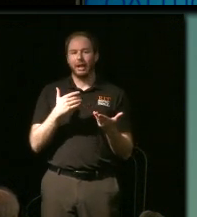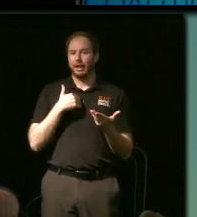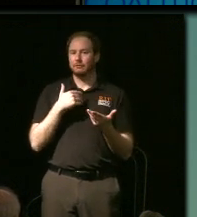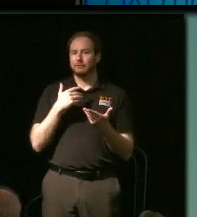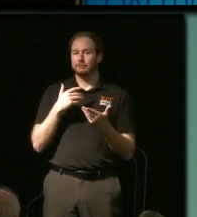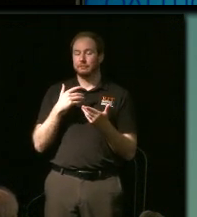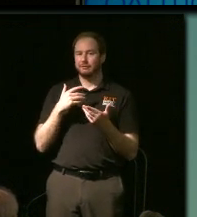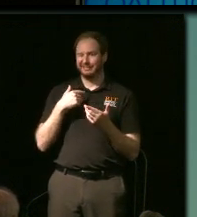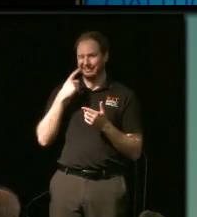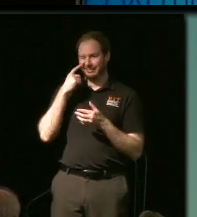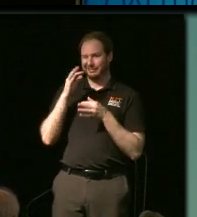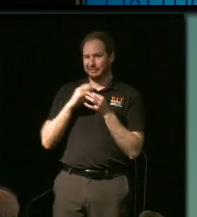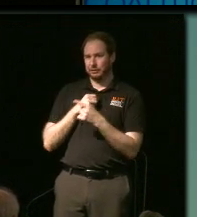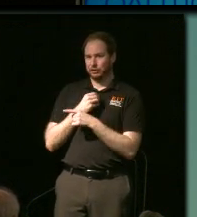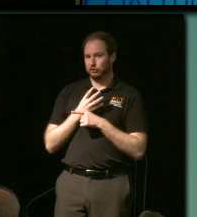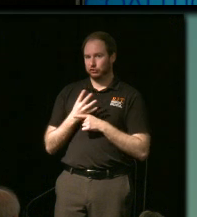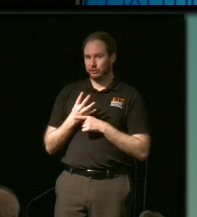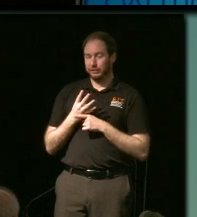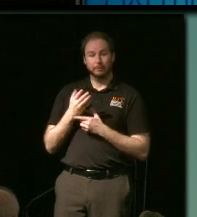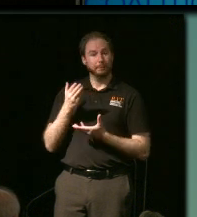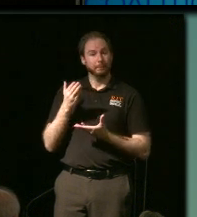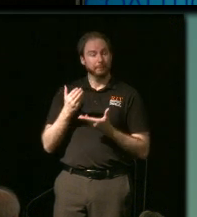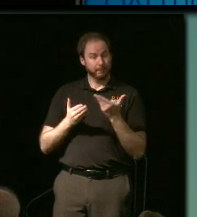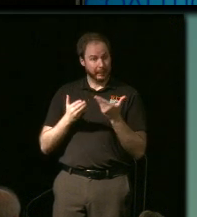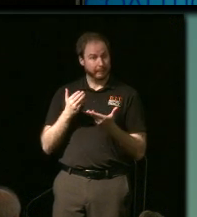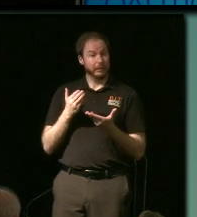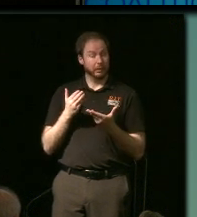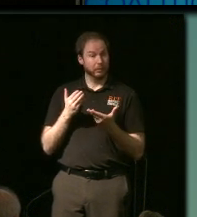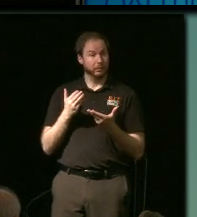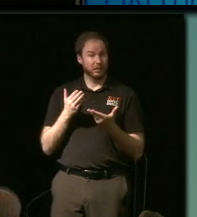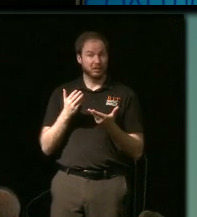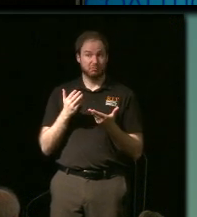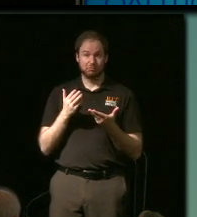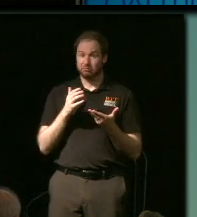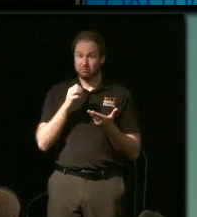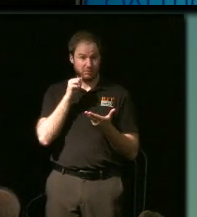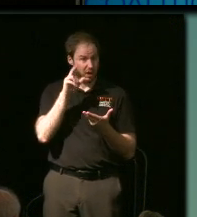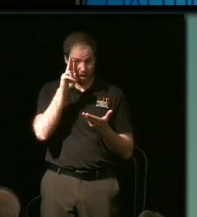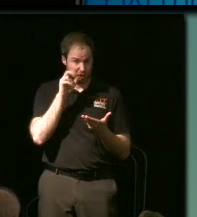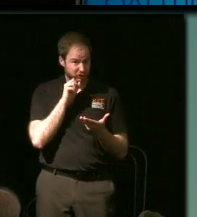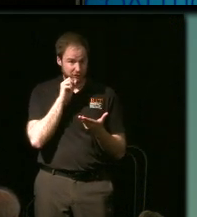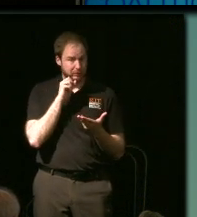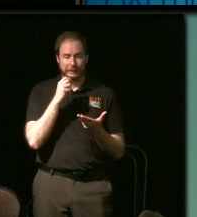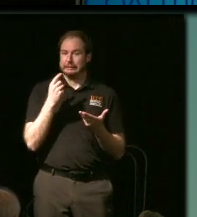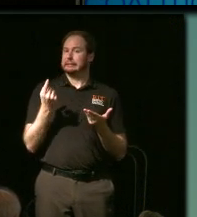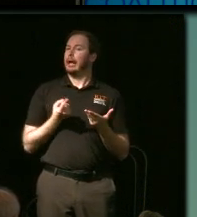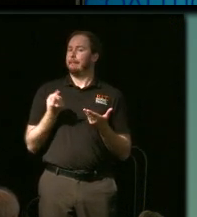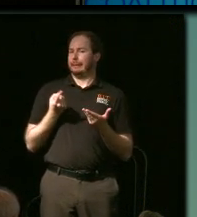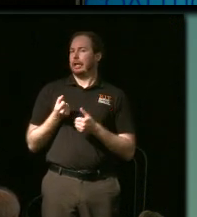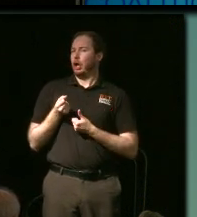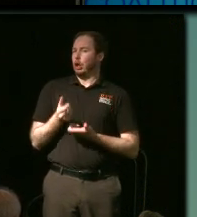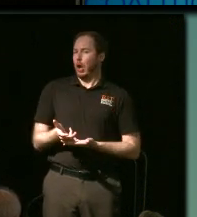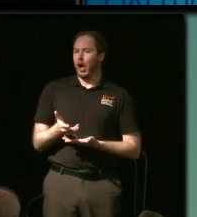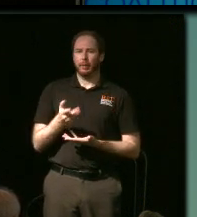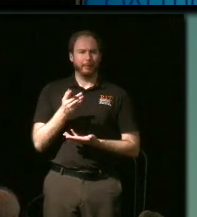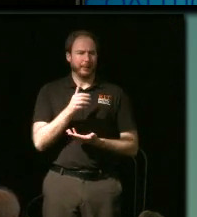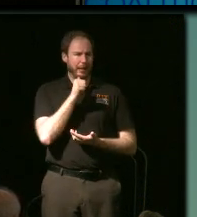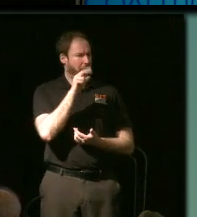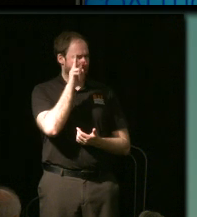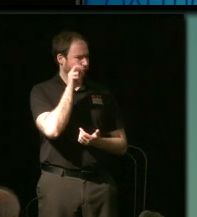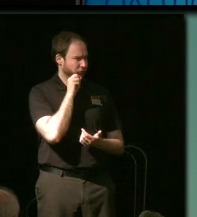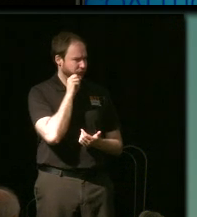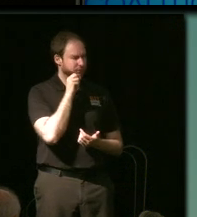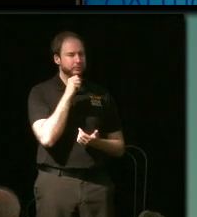genes that I've listed here that maybe actually turn out not to be Usher syndrome genes. They're something, but not Usher syndrome. So